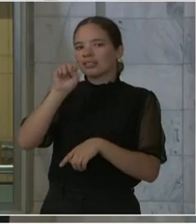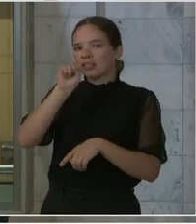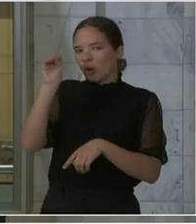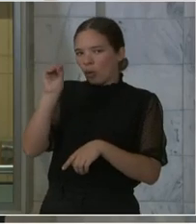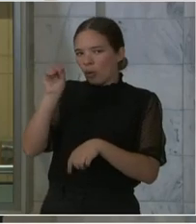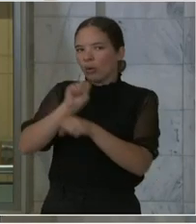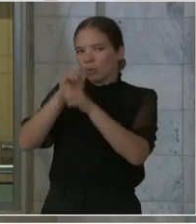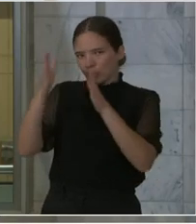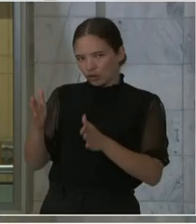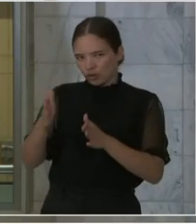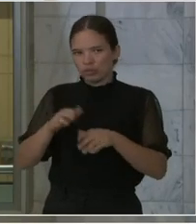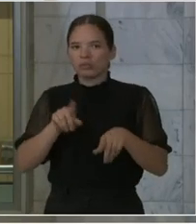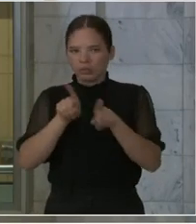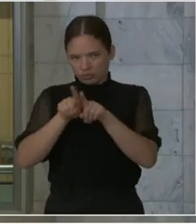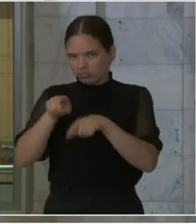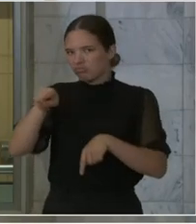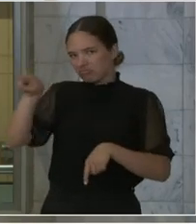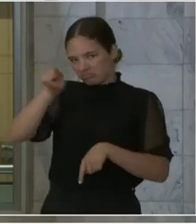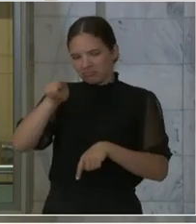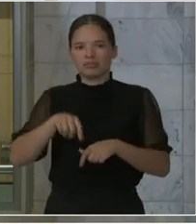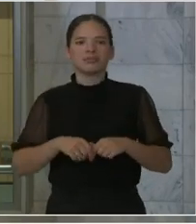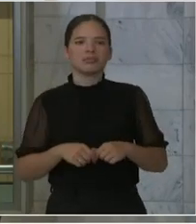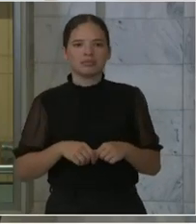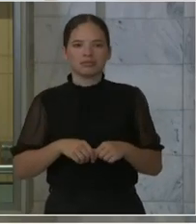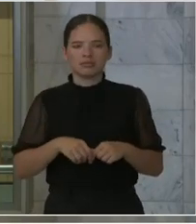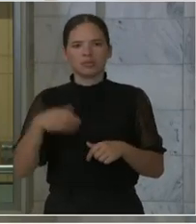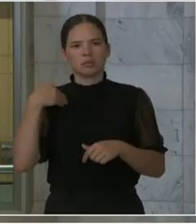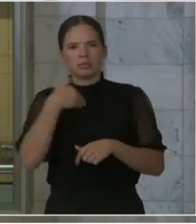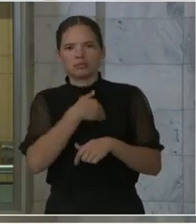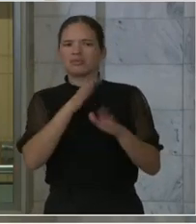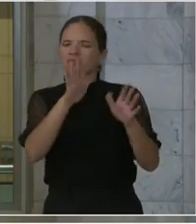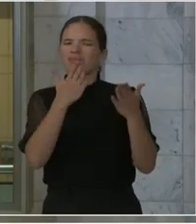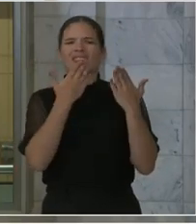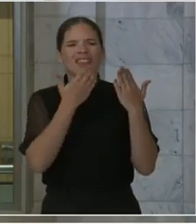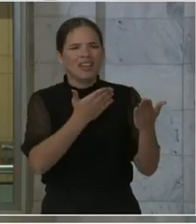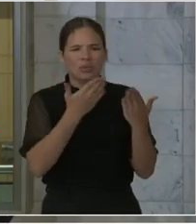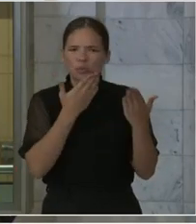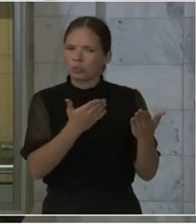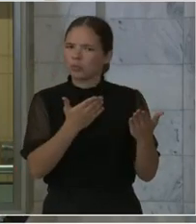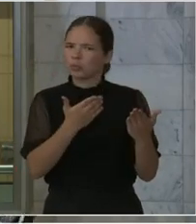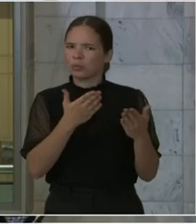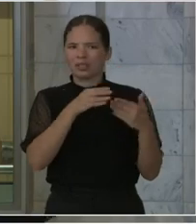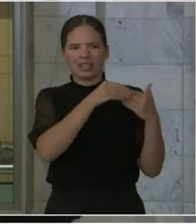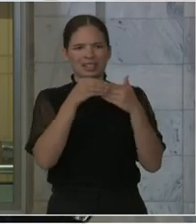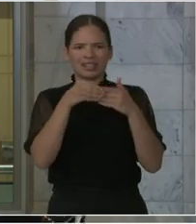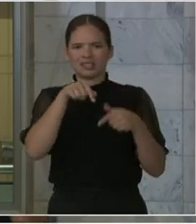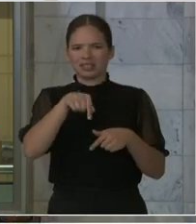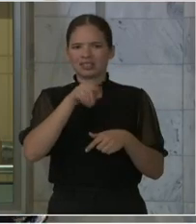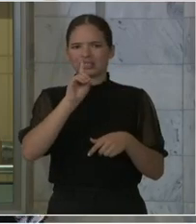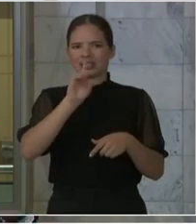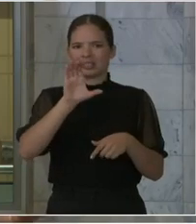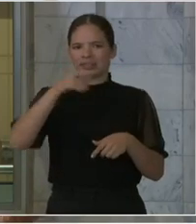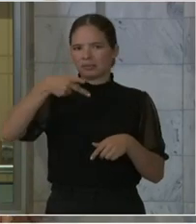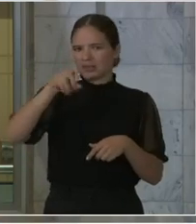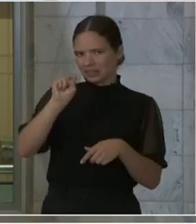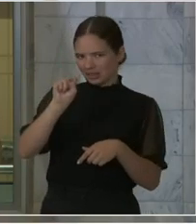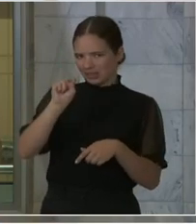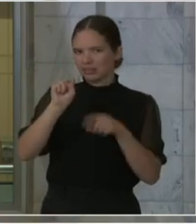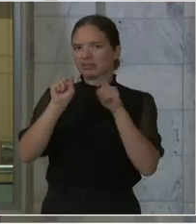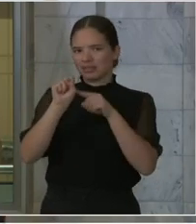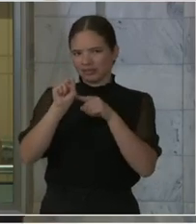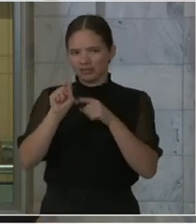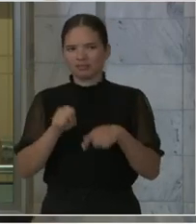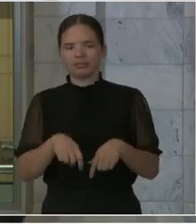really thankful and really appreciate that management and that the leadership of DC Public Schools, Chancellor Farabee, and the Mayor's